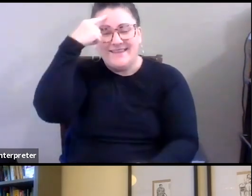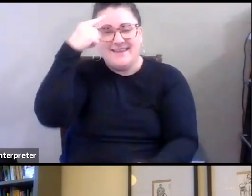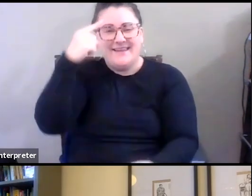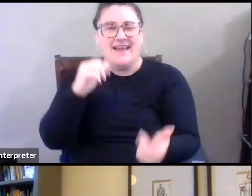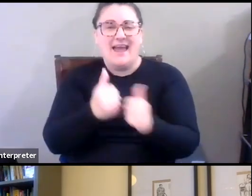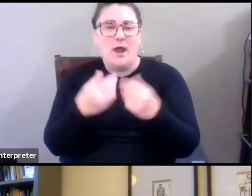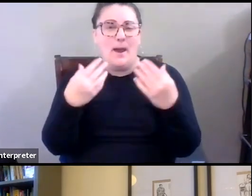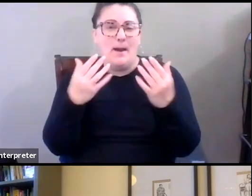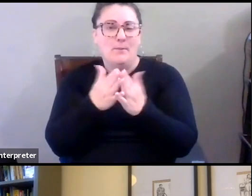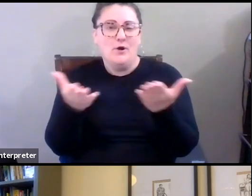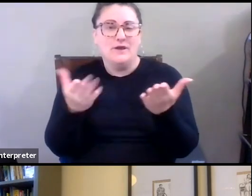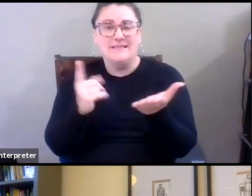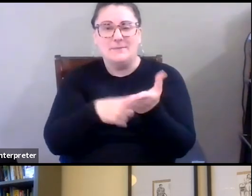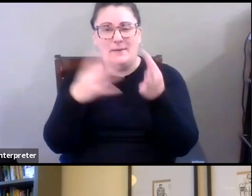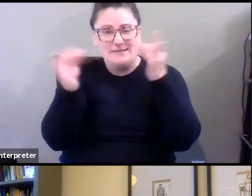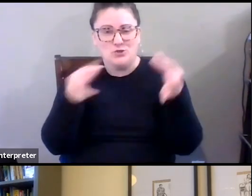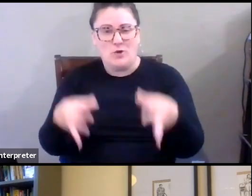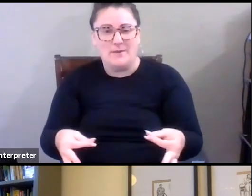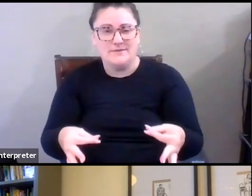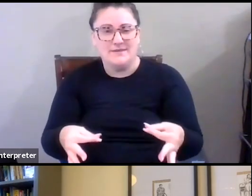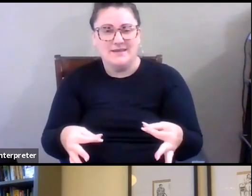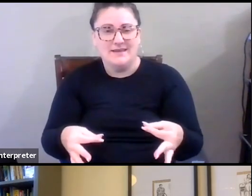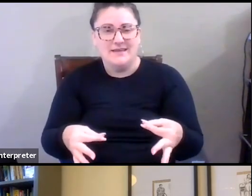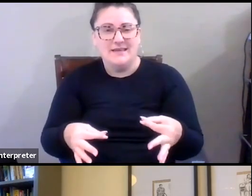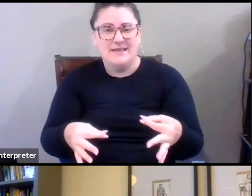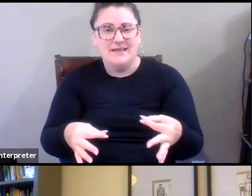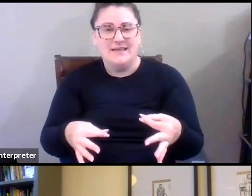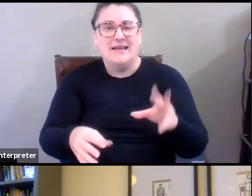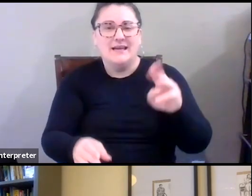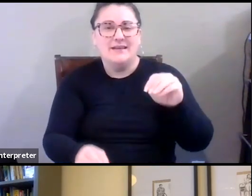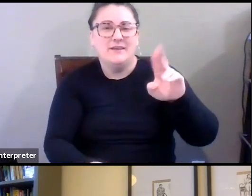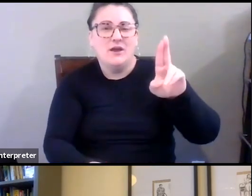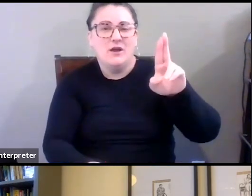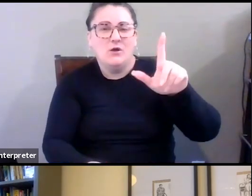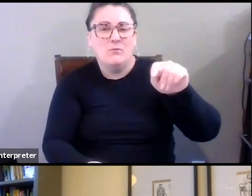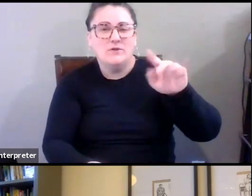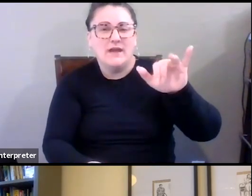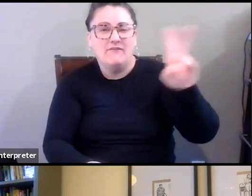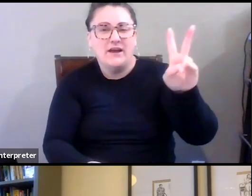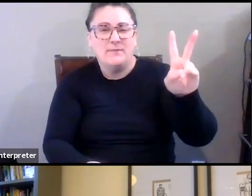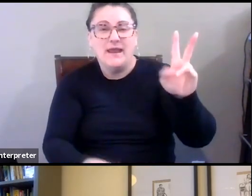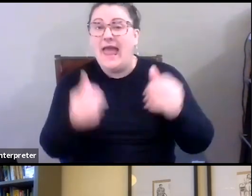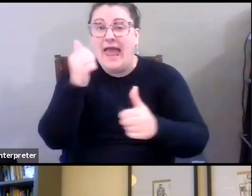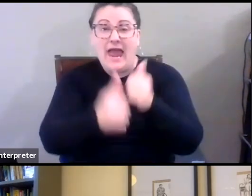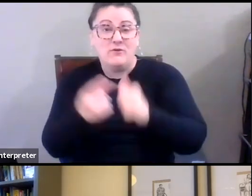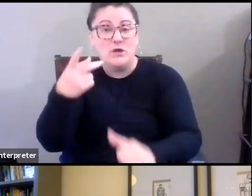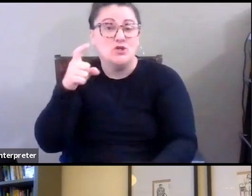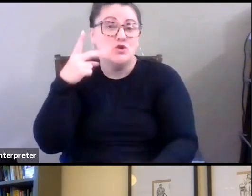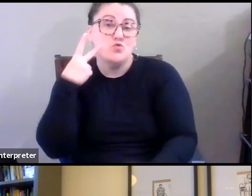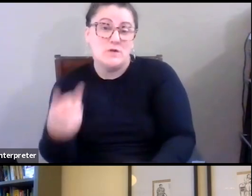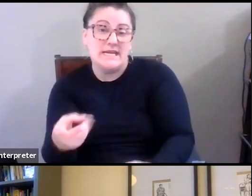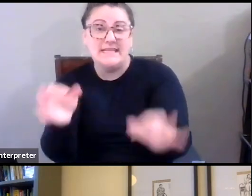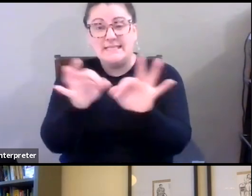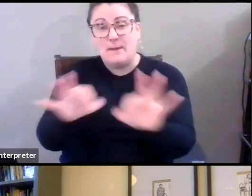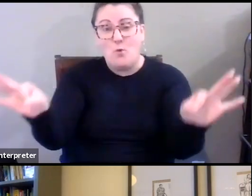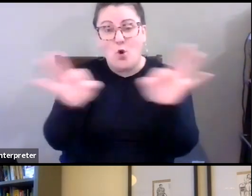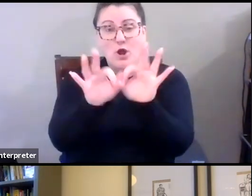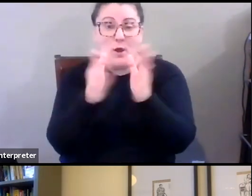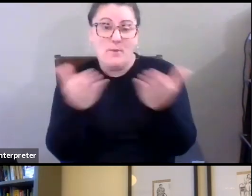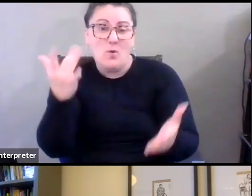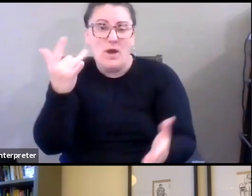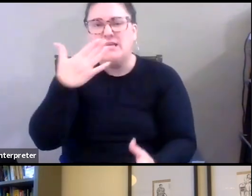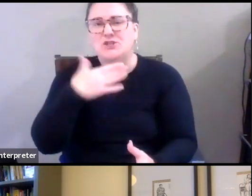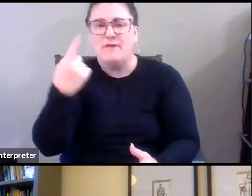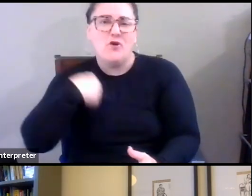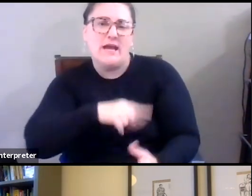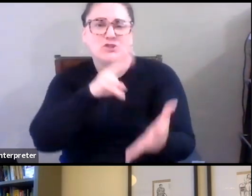books are sometimes described. I always call it like the multivitamin review, where somebody's like, everyone should read this important book because it is so good for